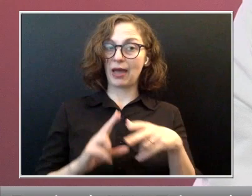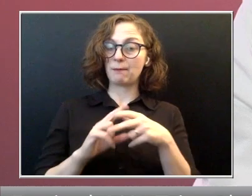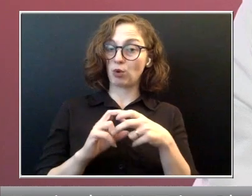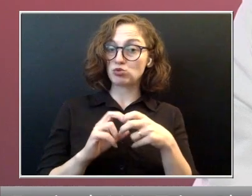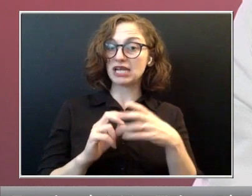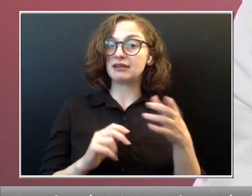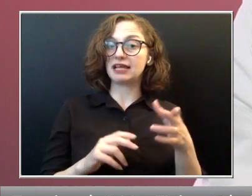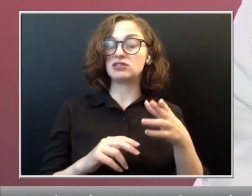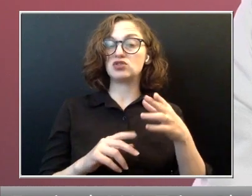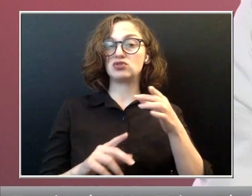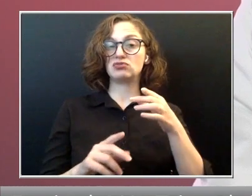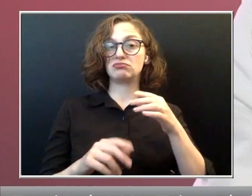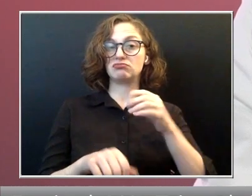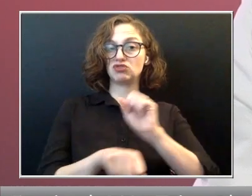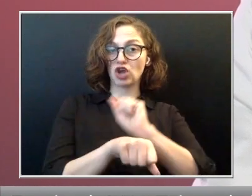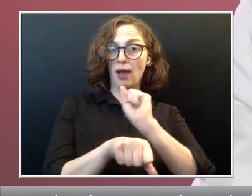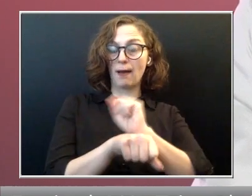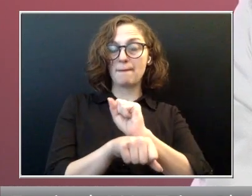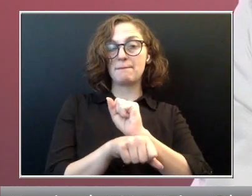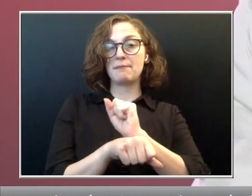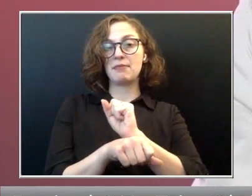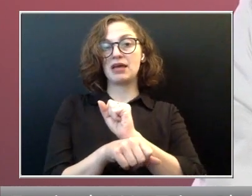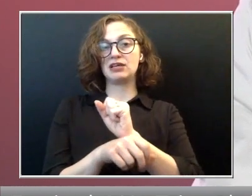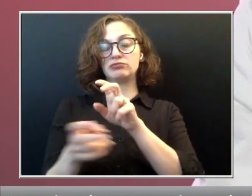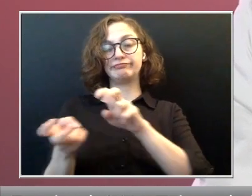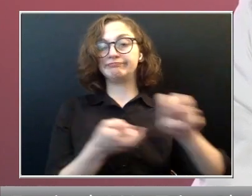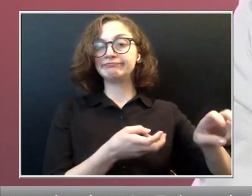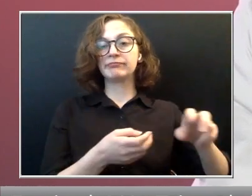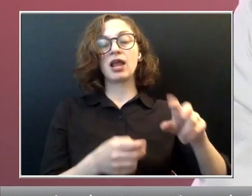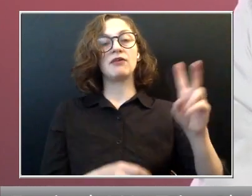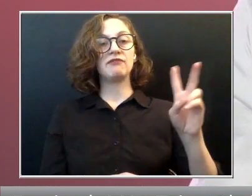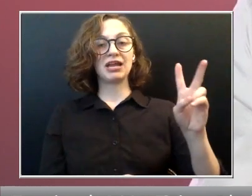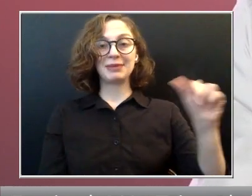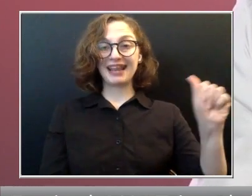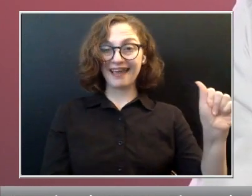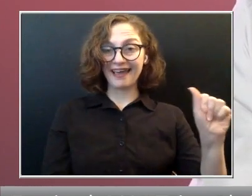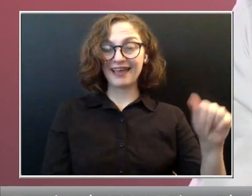and thyroxine hormone. We all have this protein,